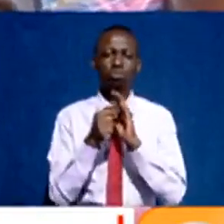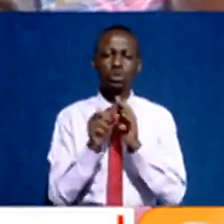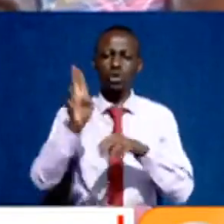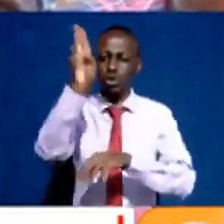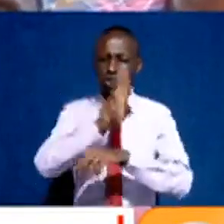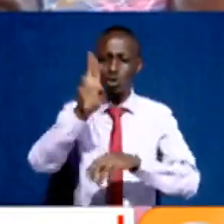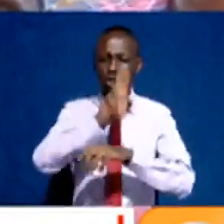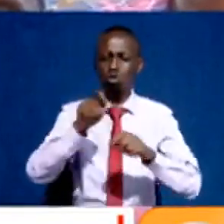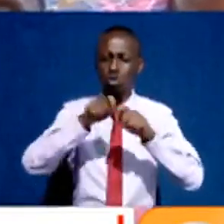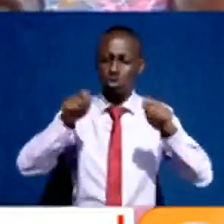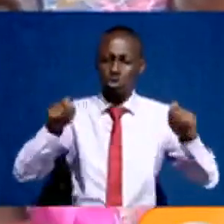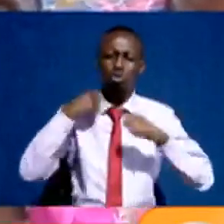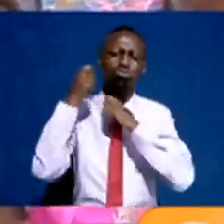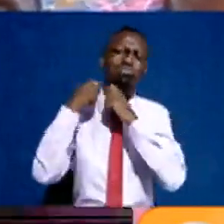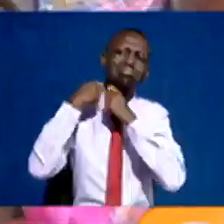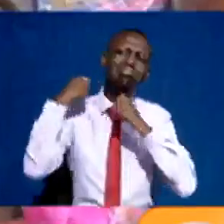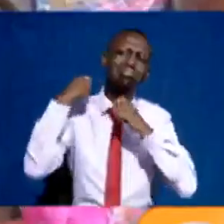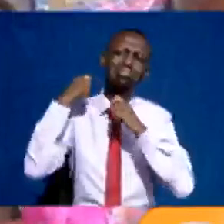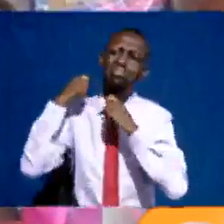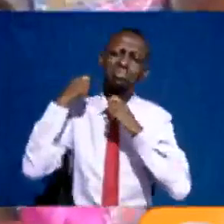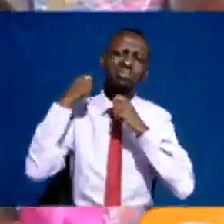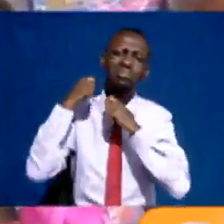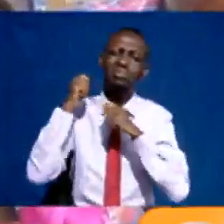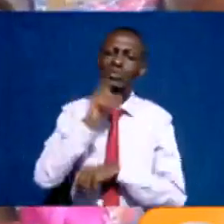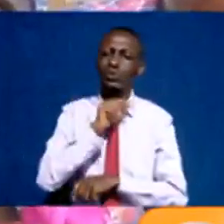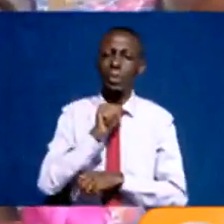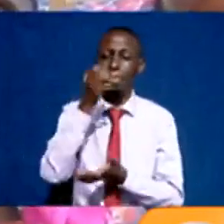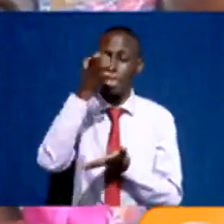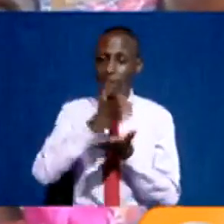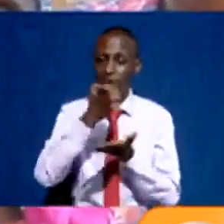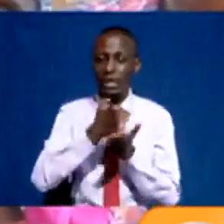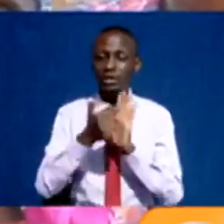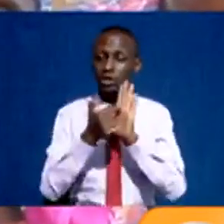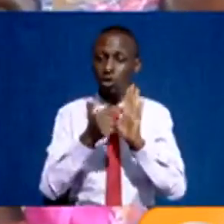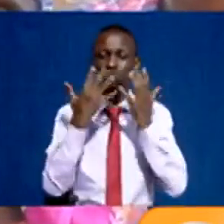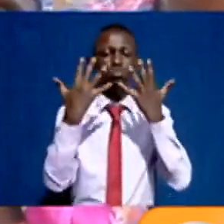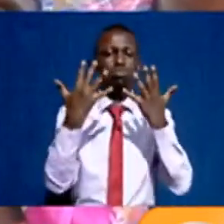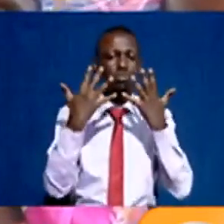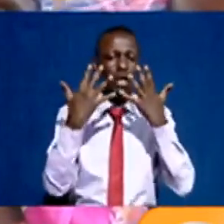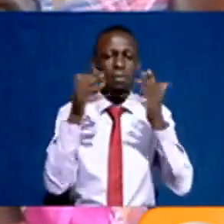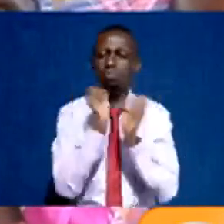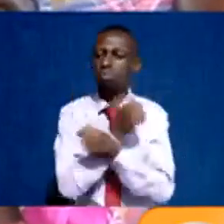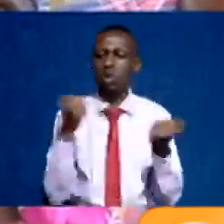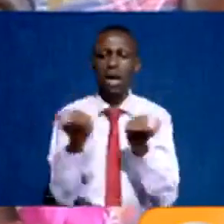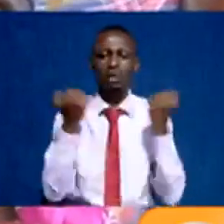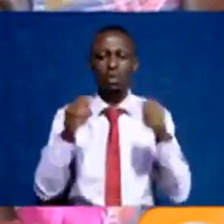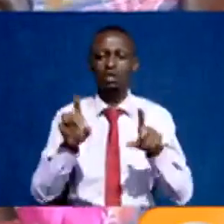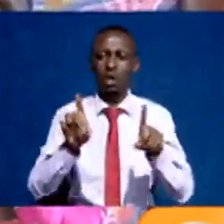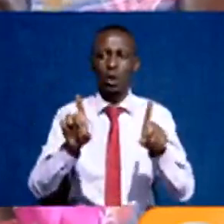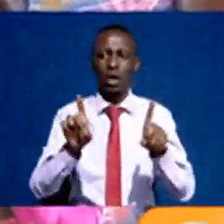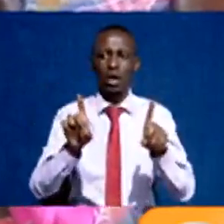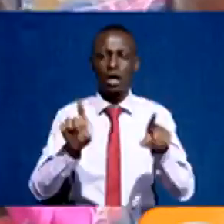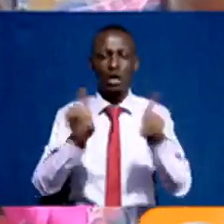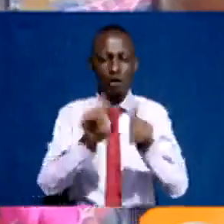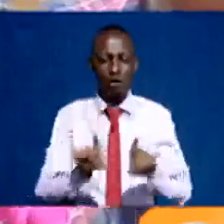He had evidence of someone who had lacked air, and which led to his death. We also saw some